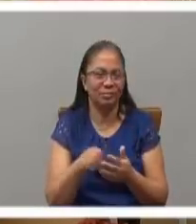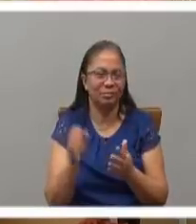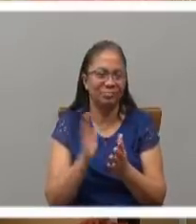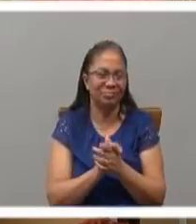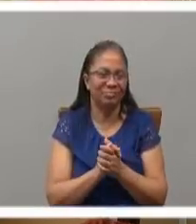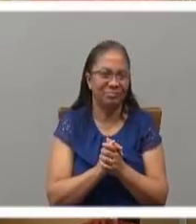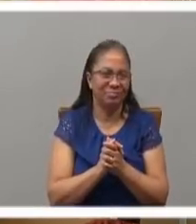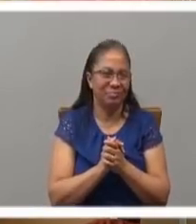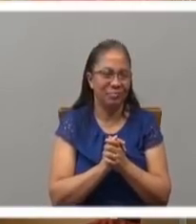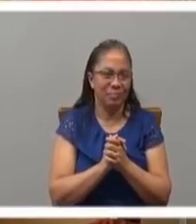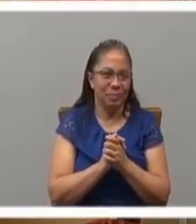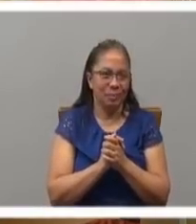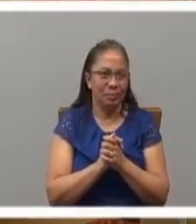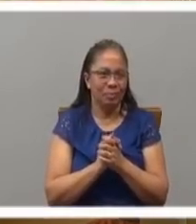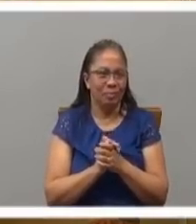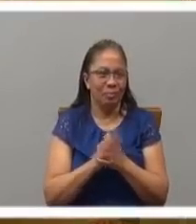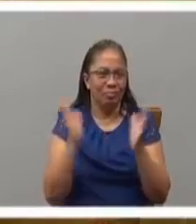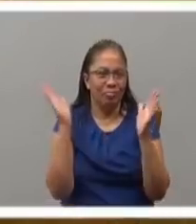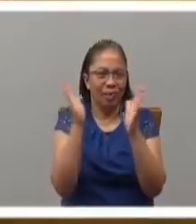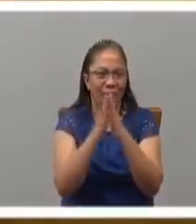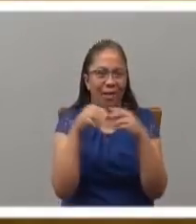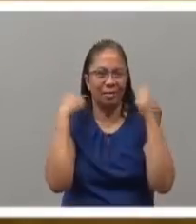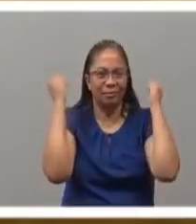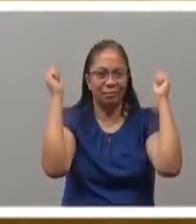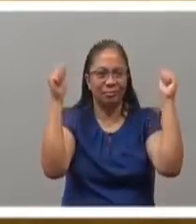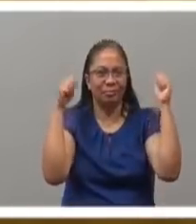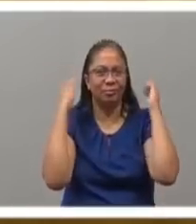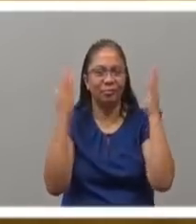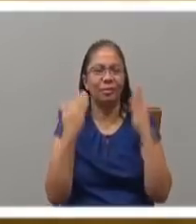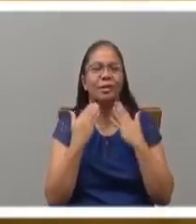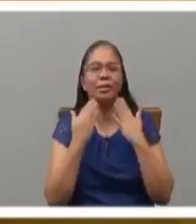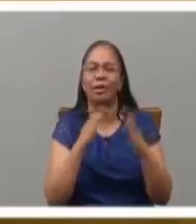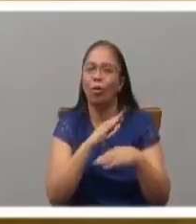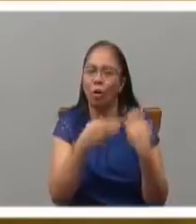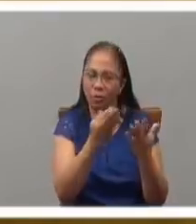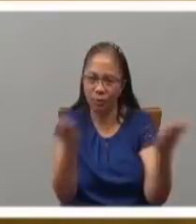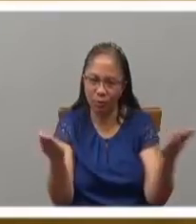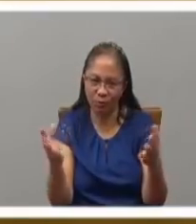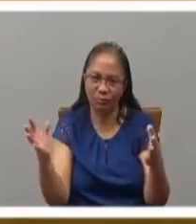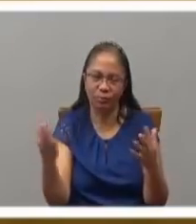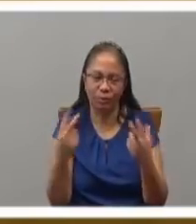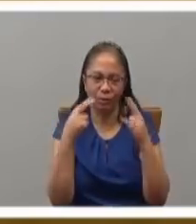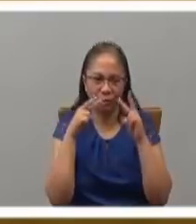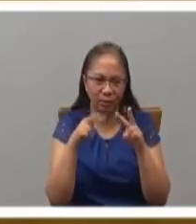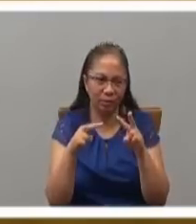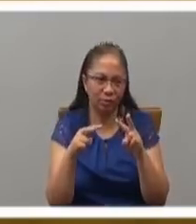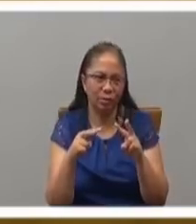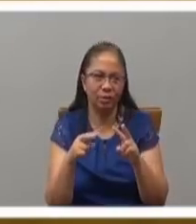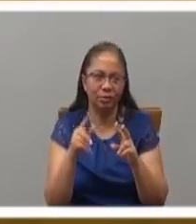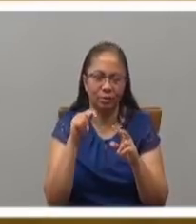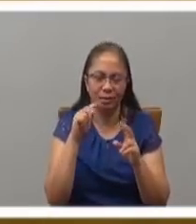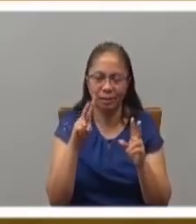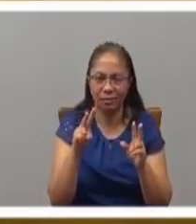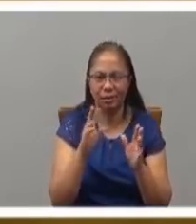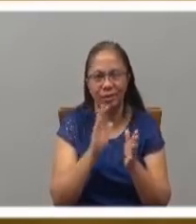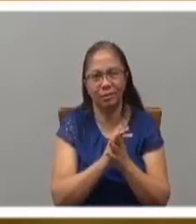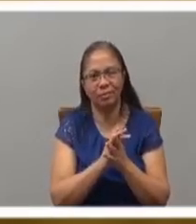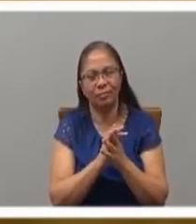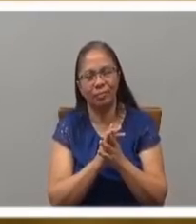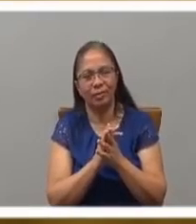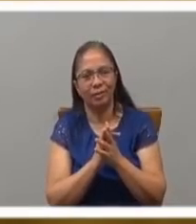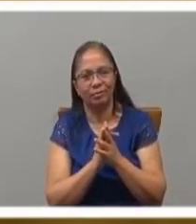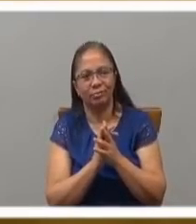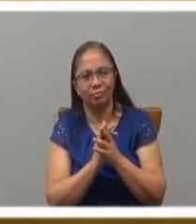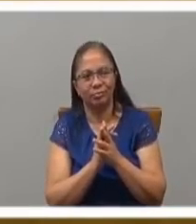life. Hallelujah. And thank you all for joining us here this morning. Thank you for those who join us through the